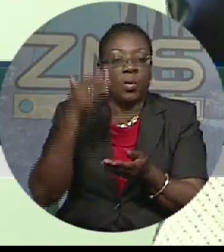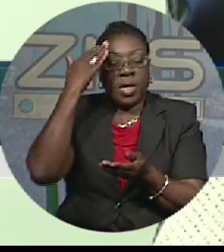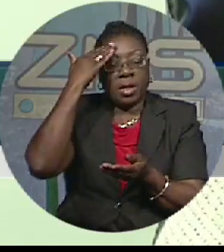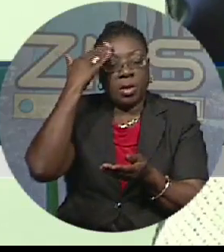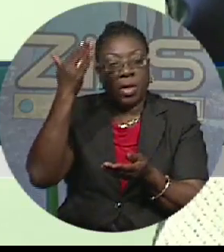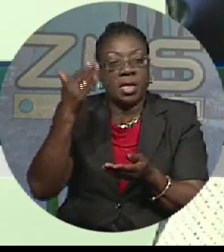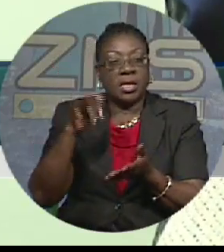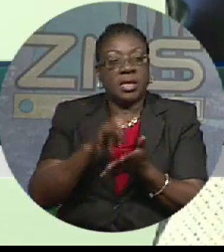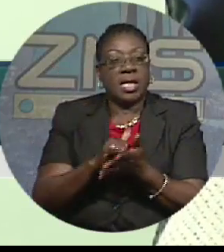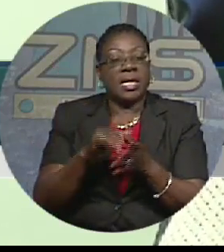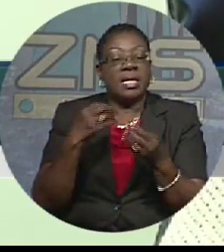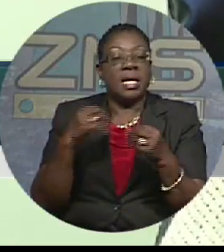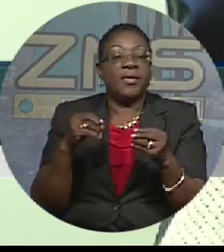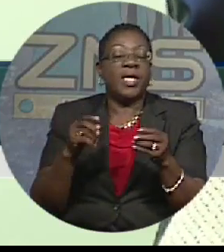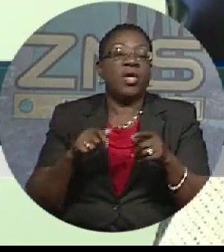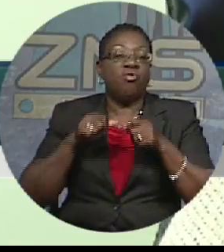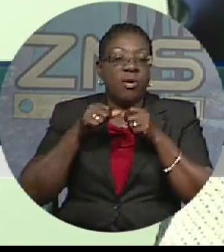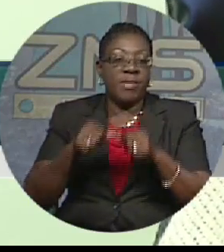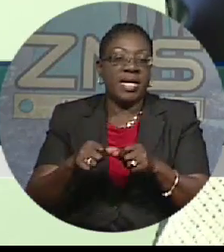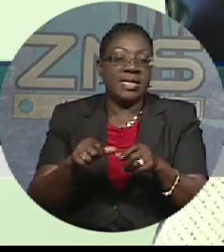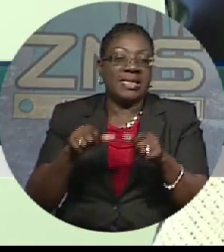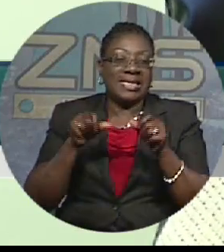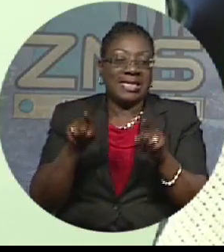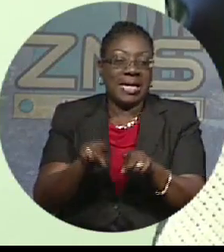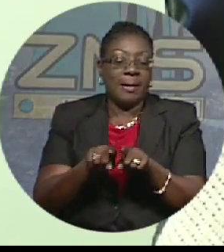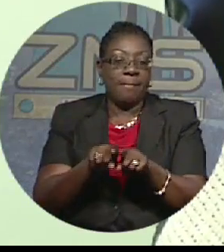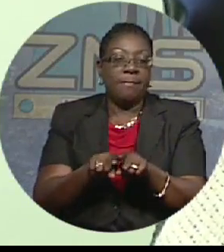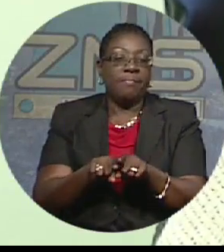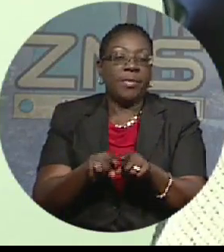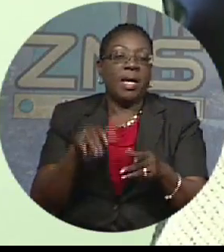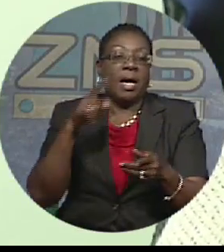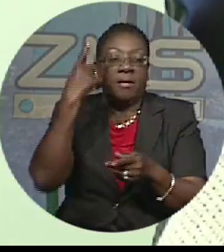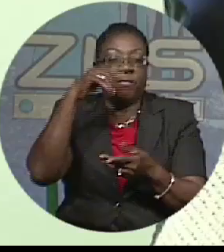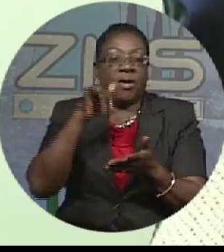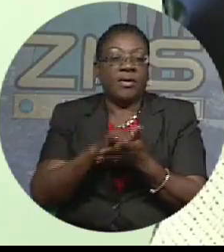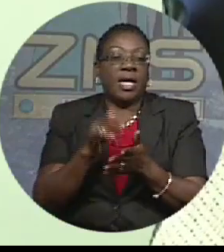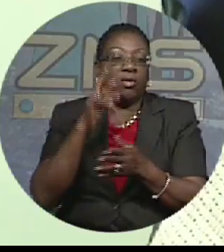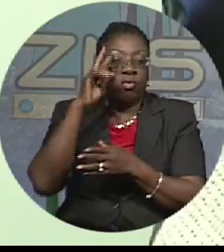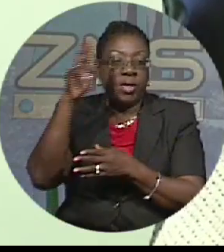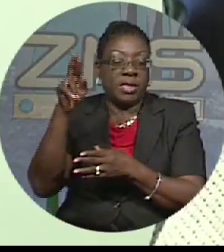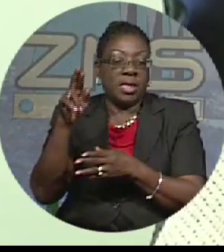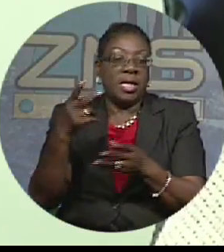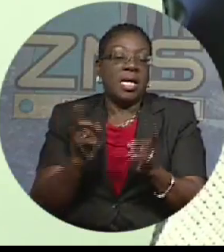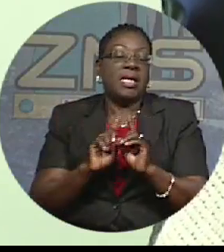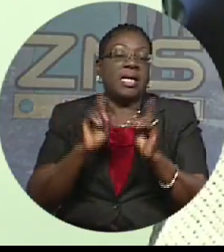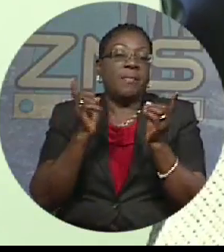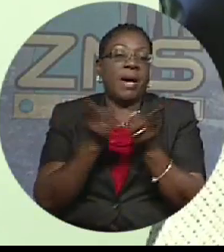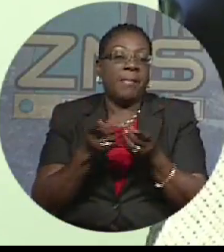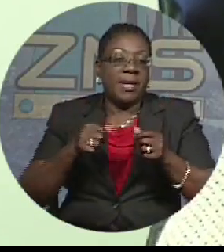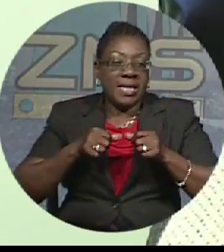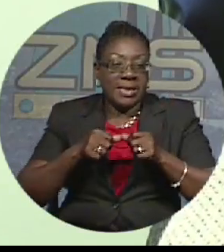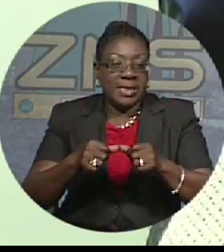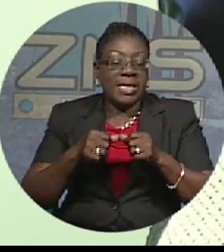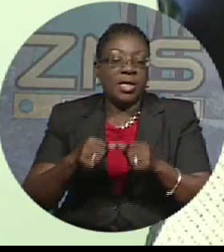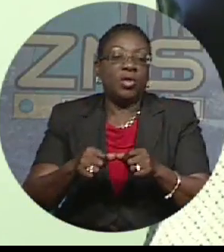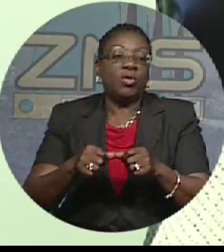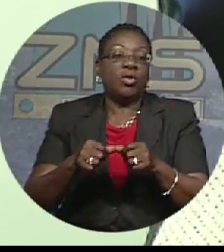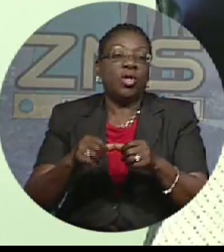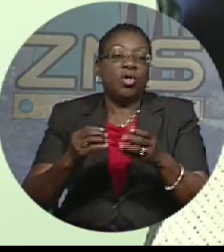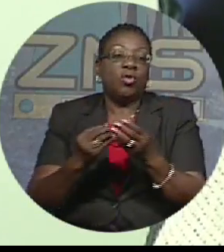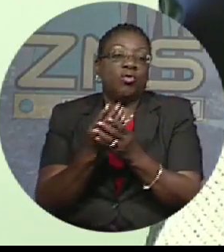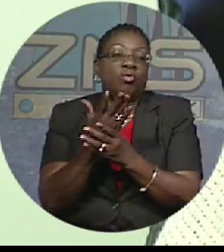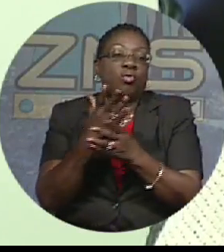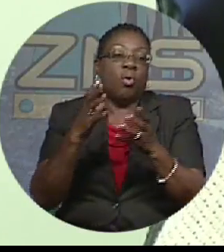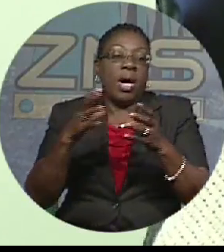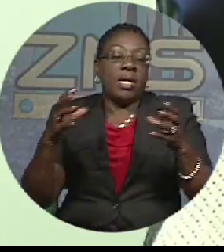acknowledge that nothing remains static, and for this reason, the department continues to evolve in